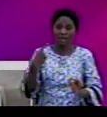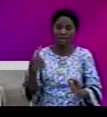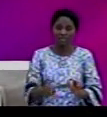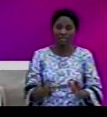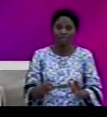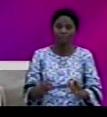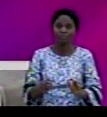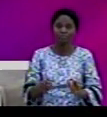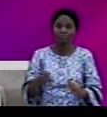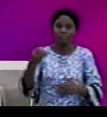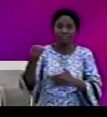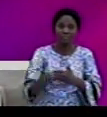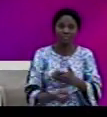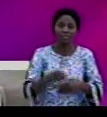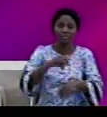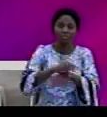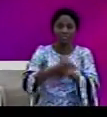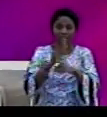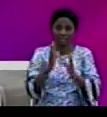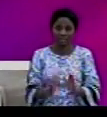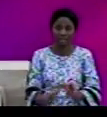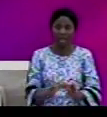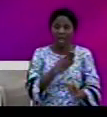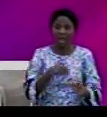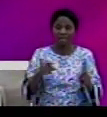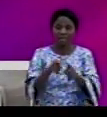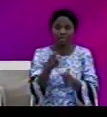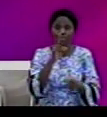songs. And as you're praying,